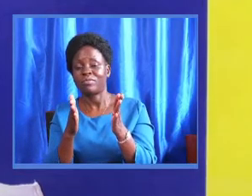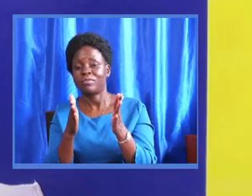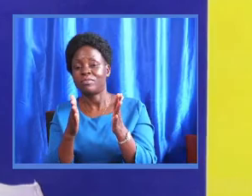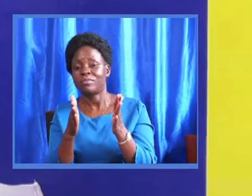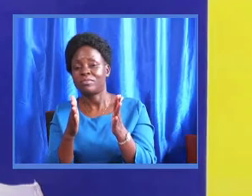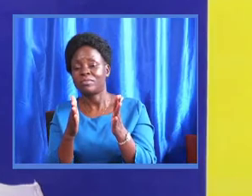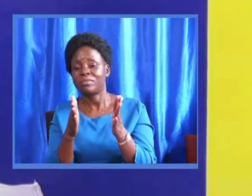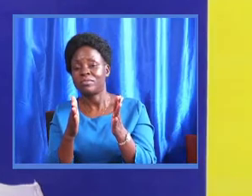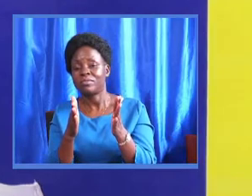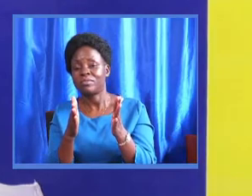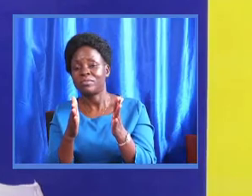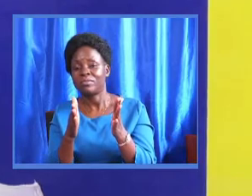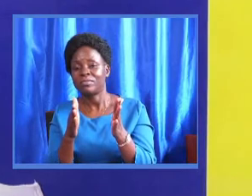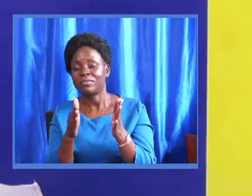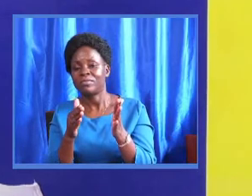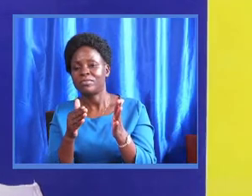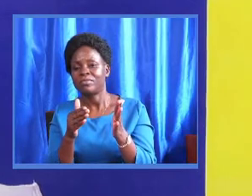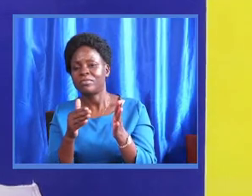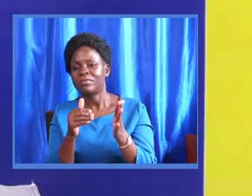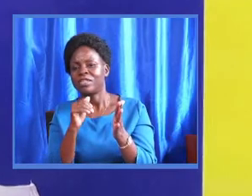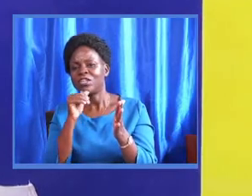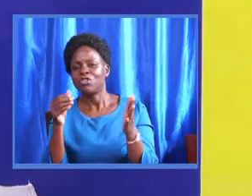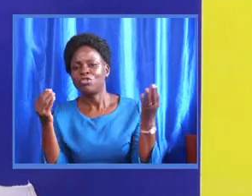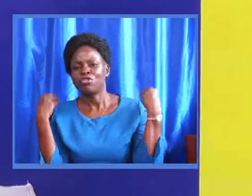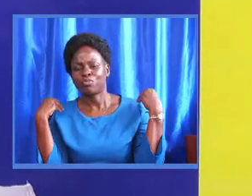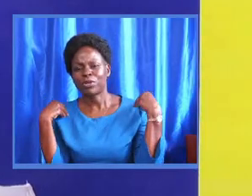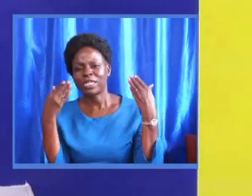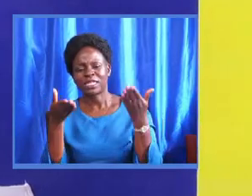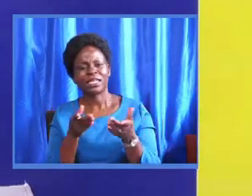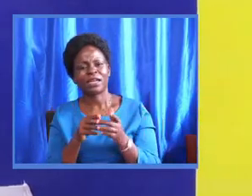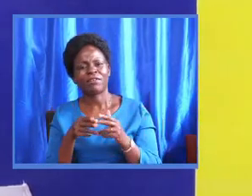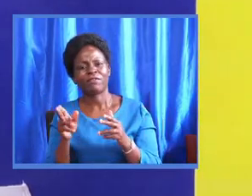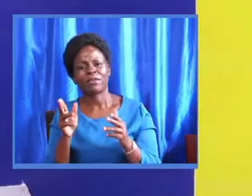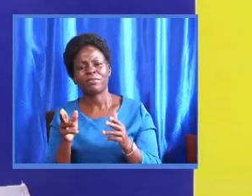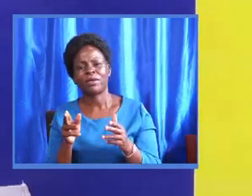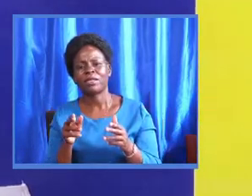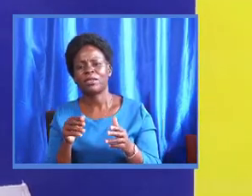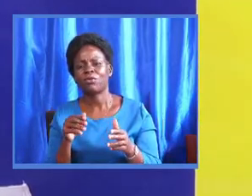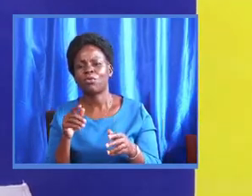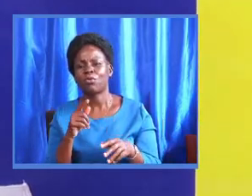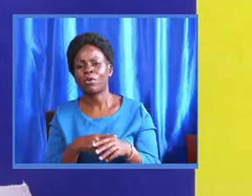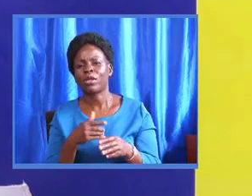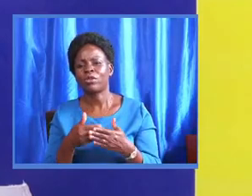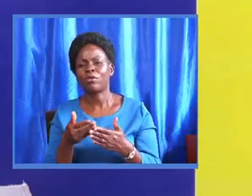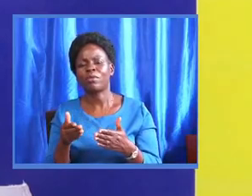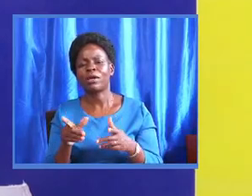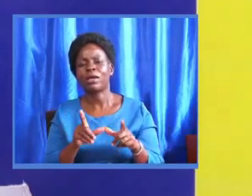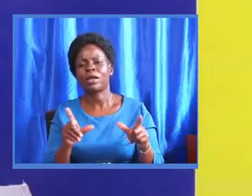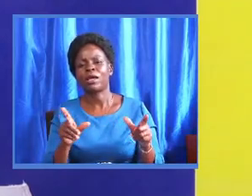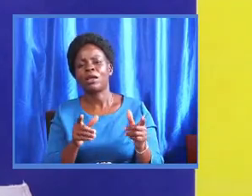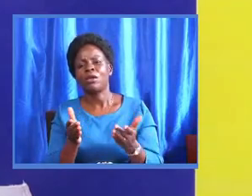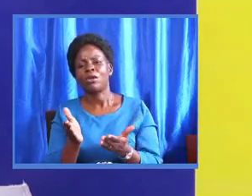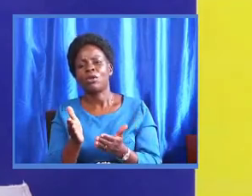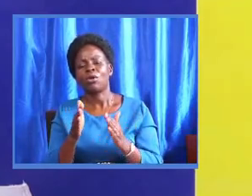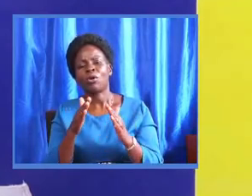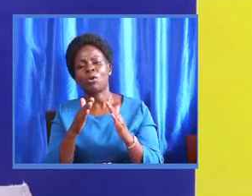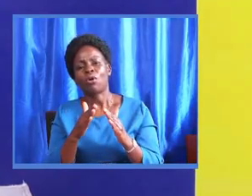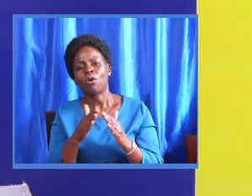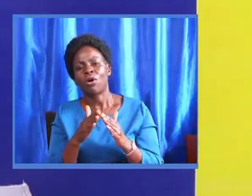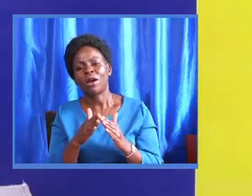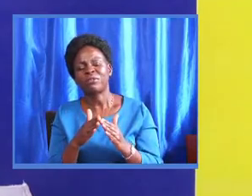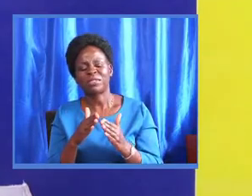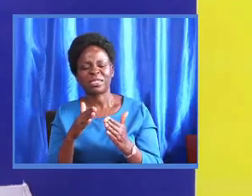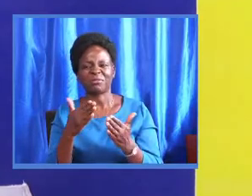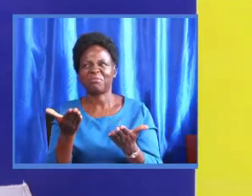and this, it is not practiced here very much, but when you're buying a low-cost housing or an